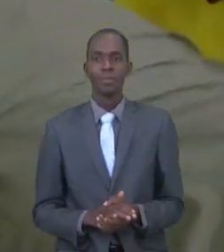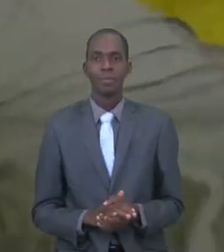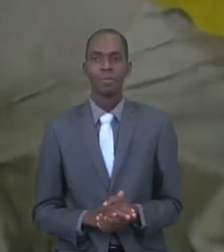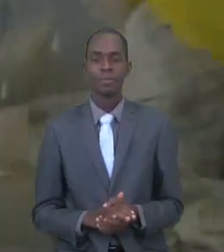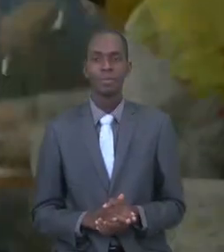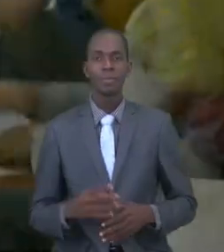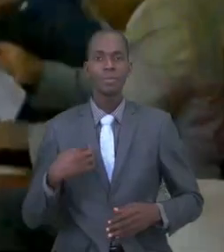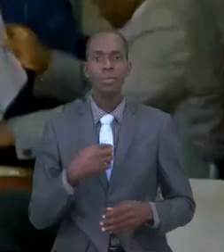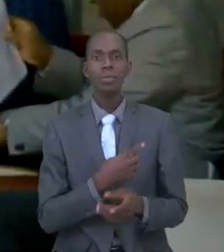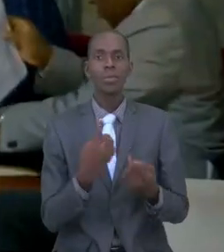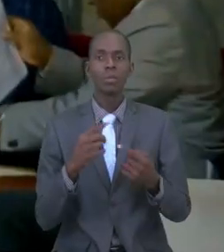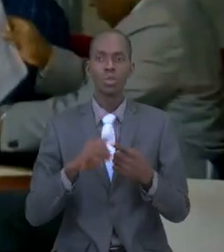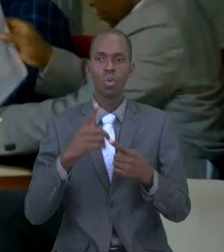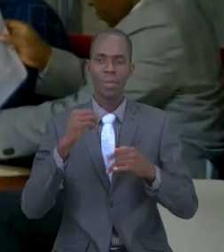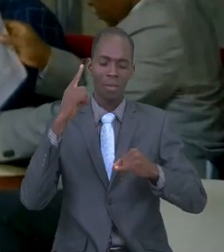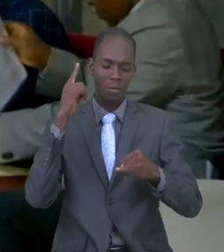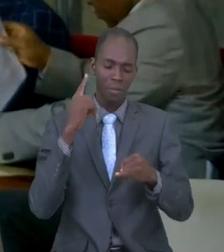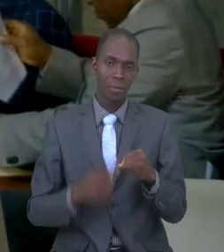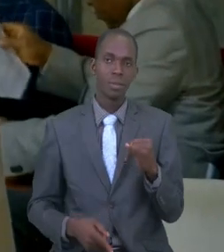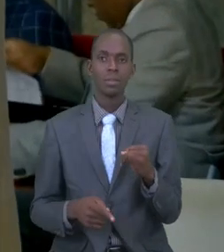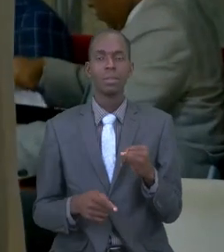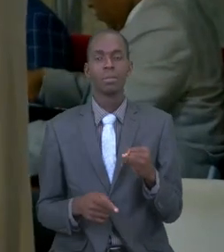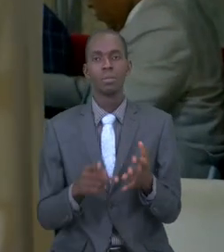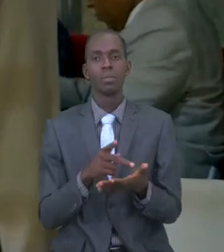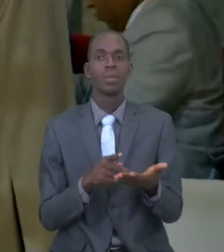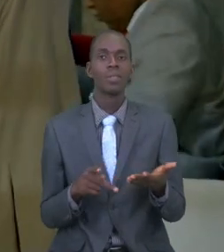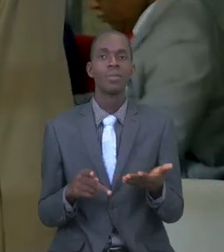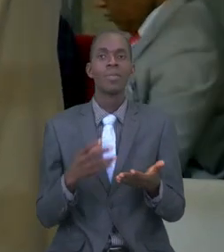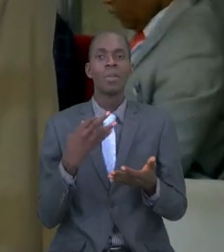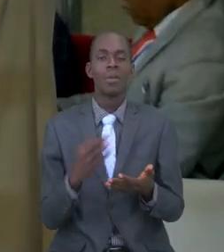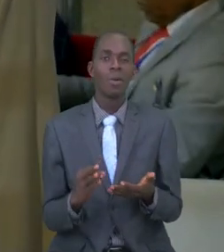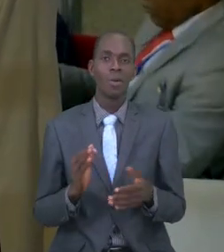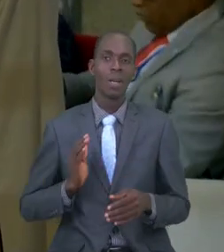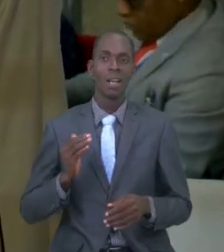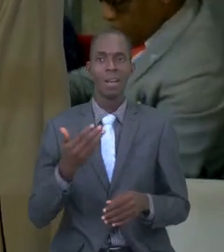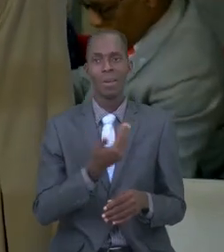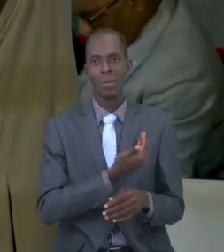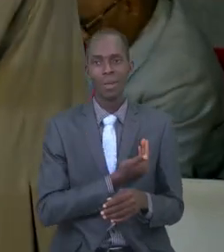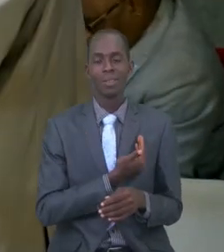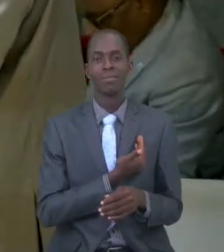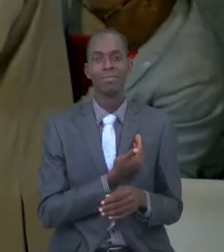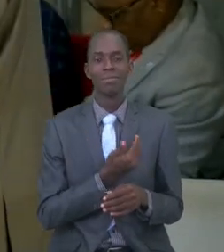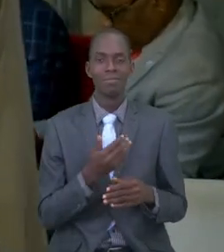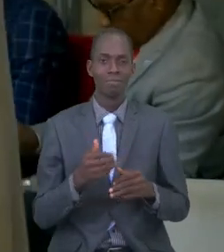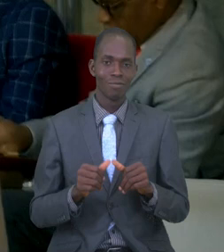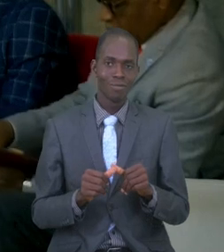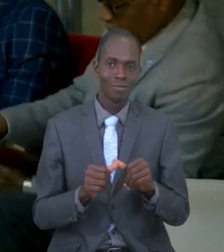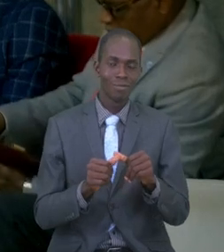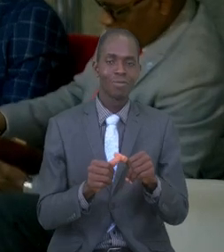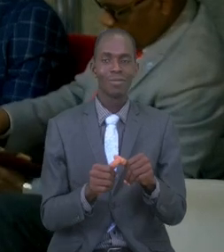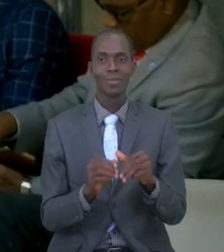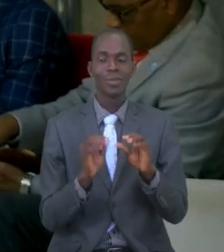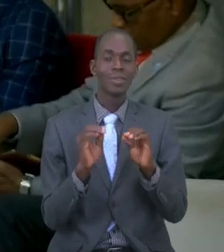We come to the final session of our series that we are